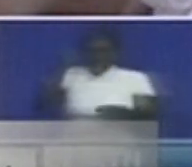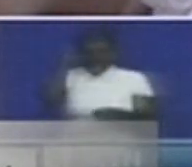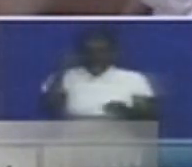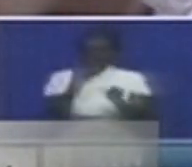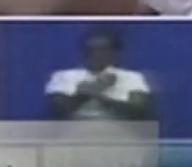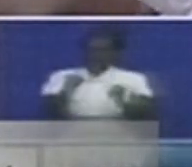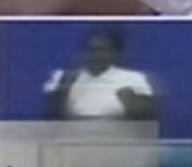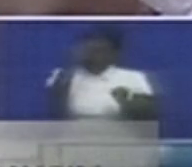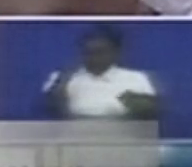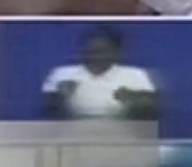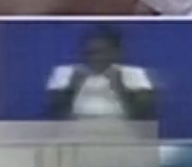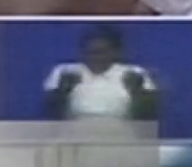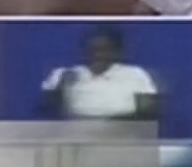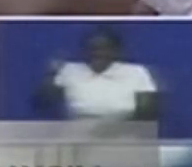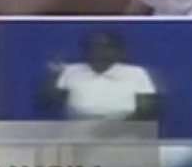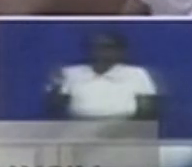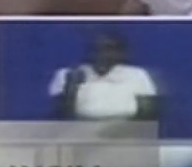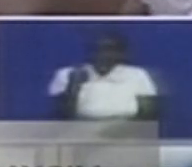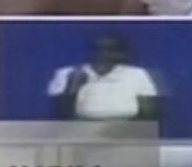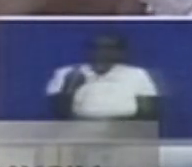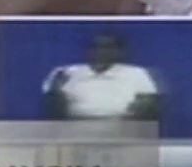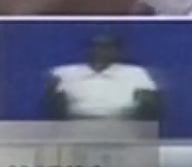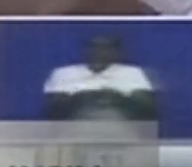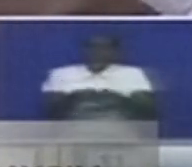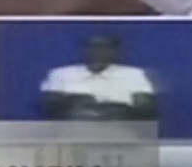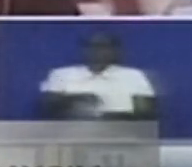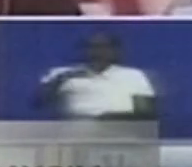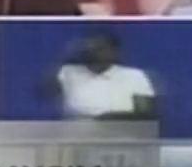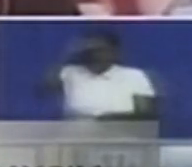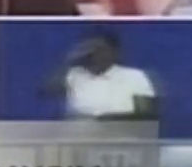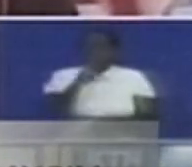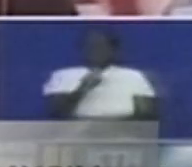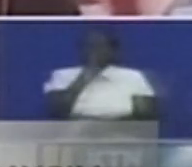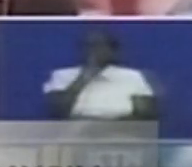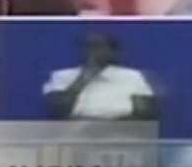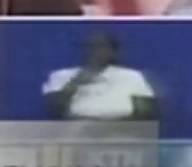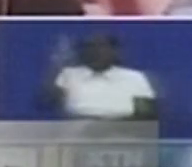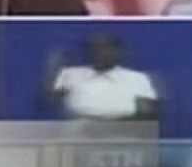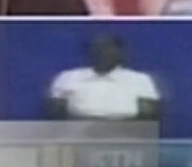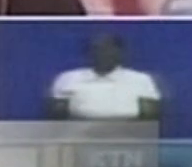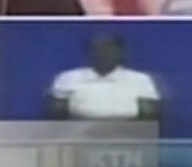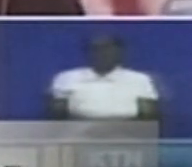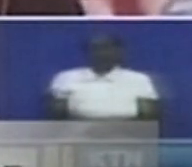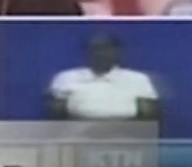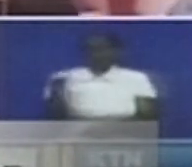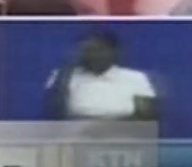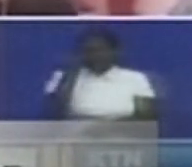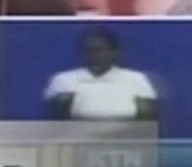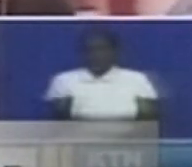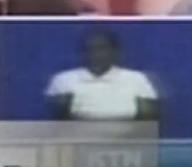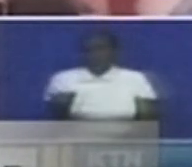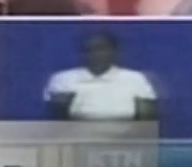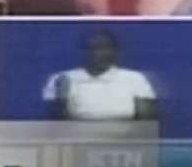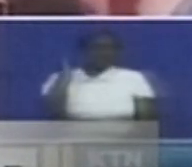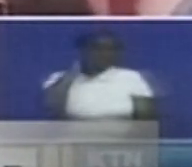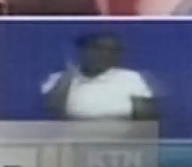why these things are happening in Kenya and our government is keeping quiet. We are saying no, because